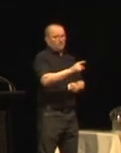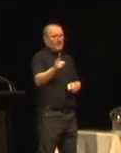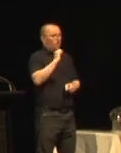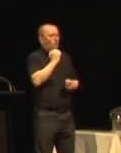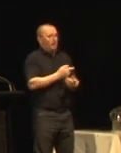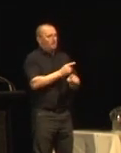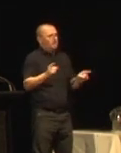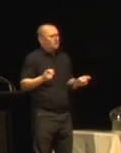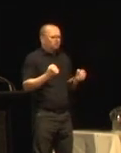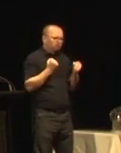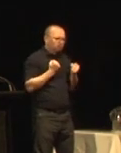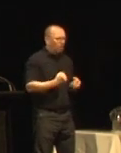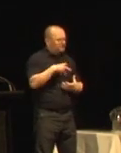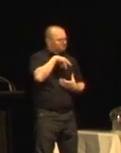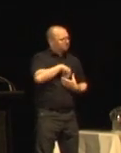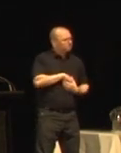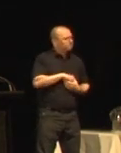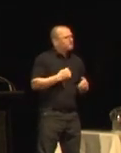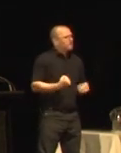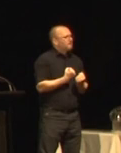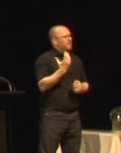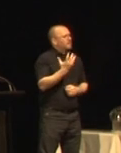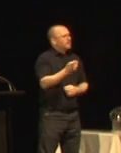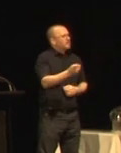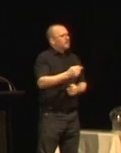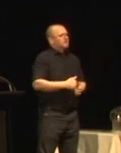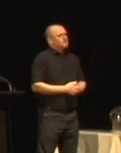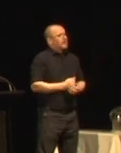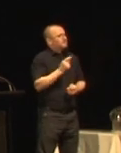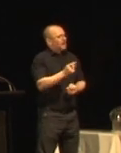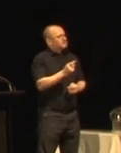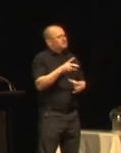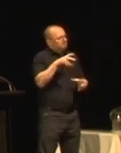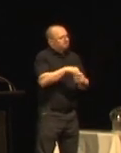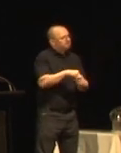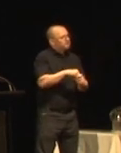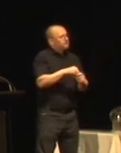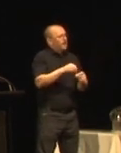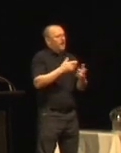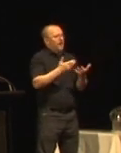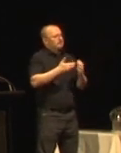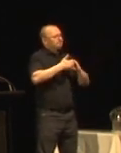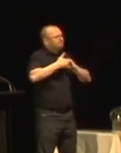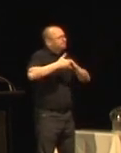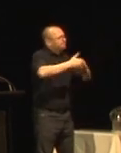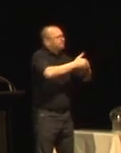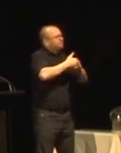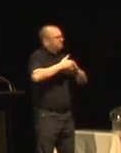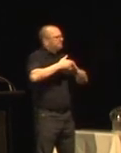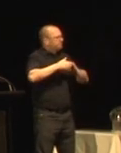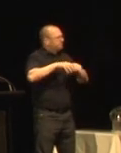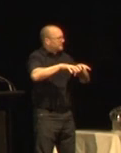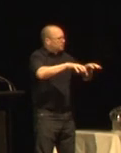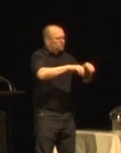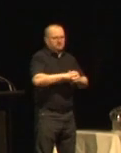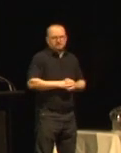us and is a very intrinsic part of civic activation, but it's a tool we don't take advantage of